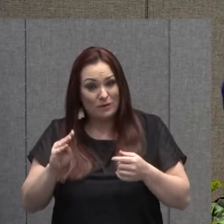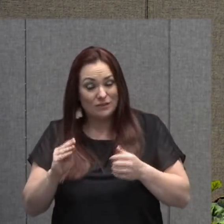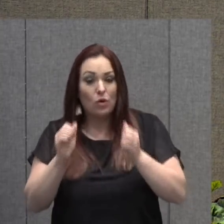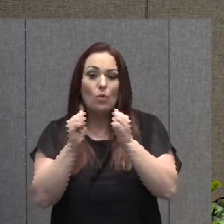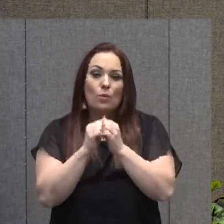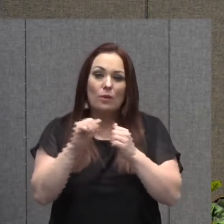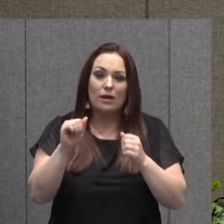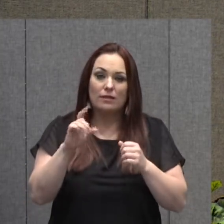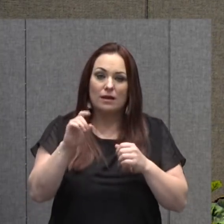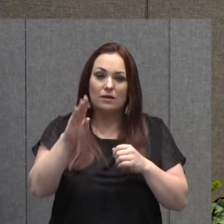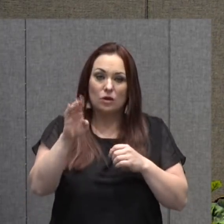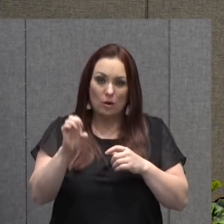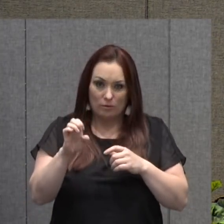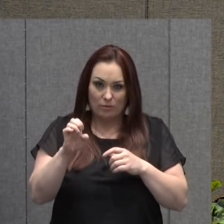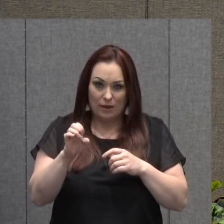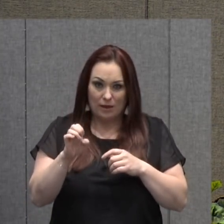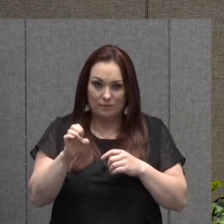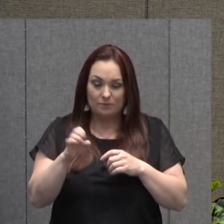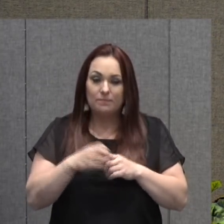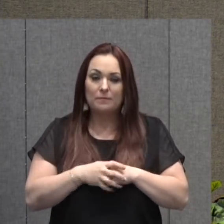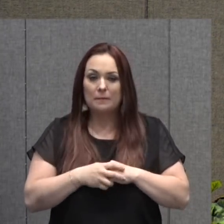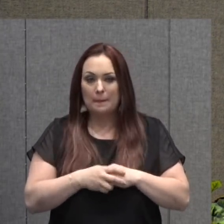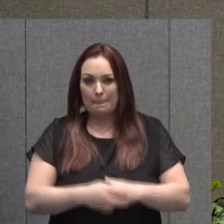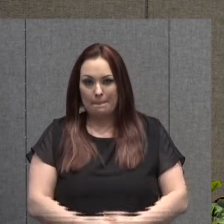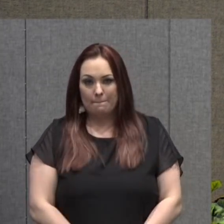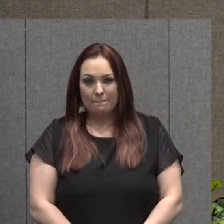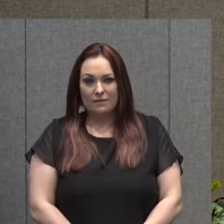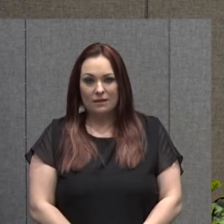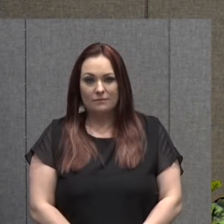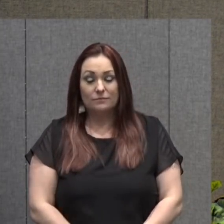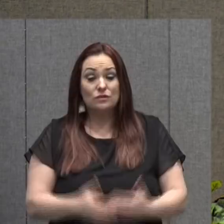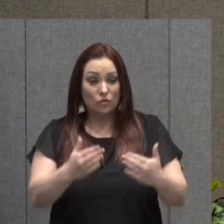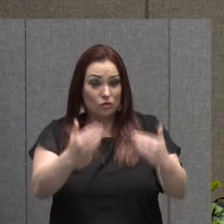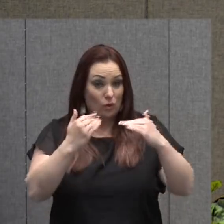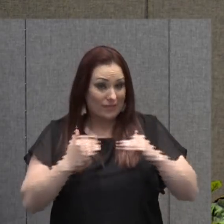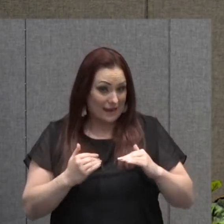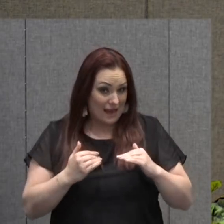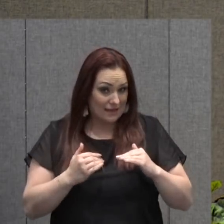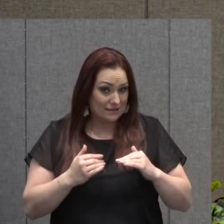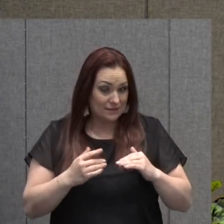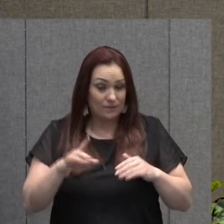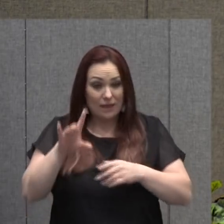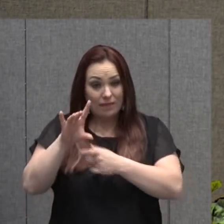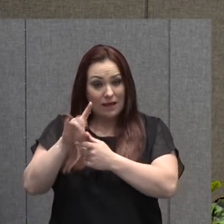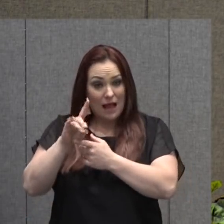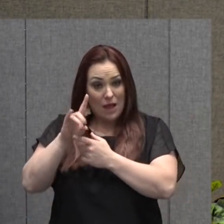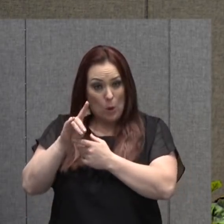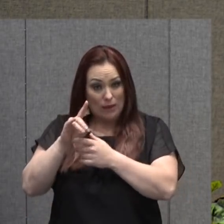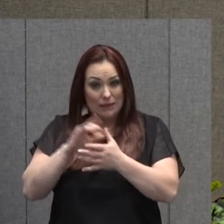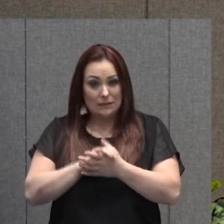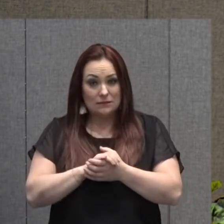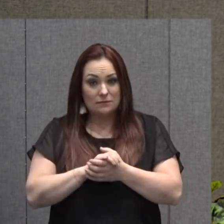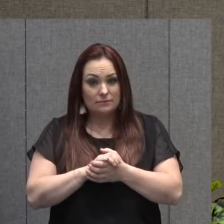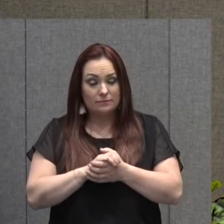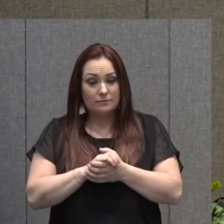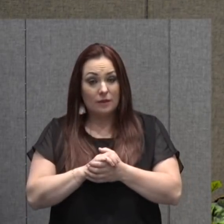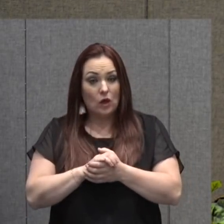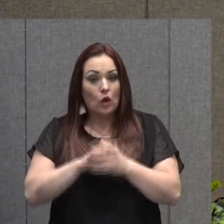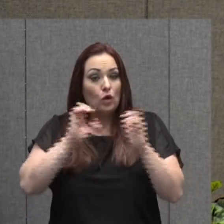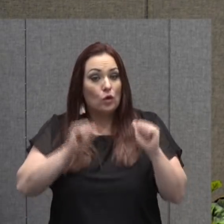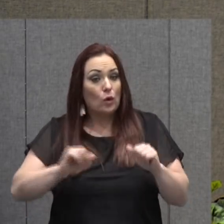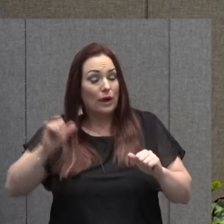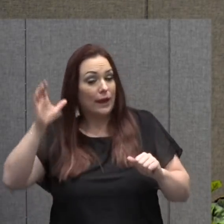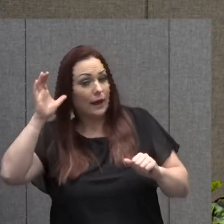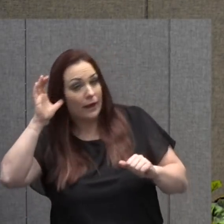I'm going to have to get down. Remember, I'm tall. All right. Coyote heard them